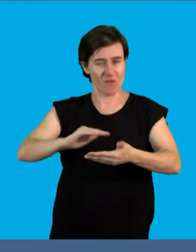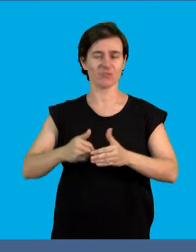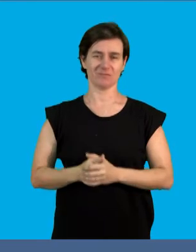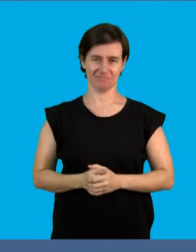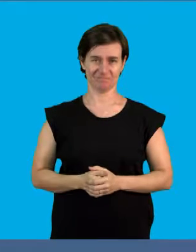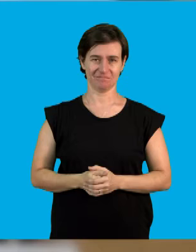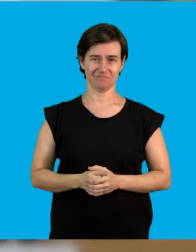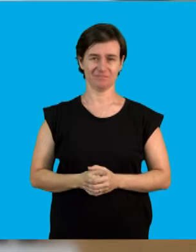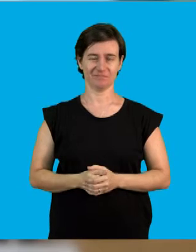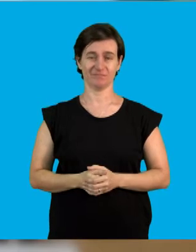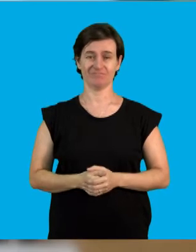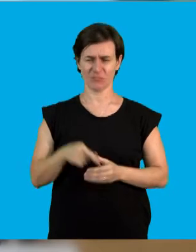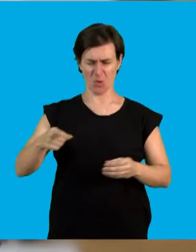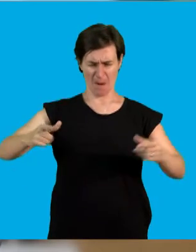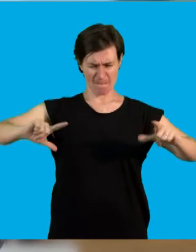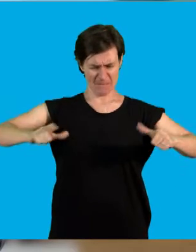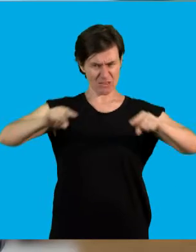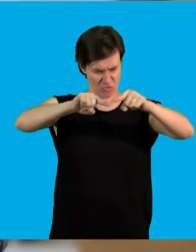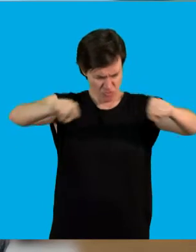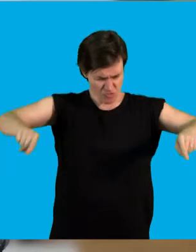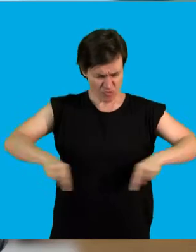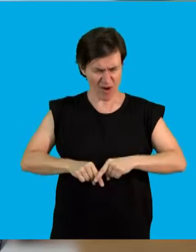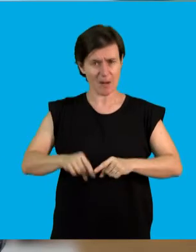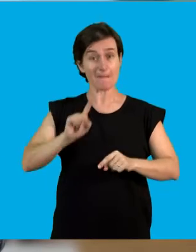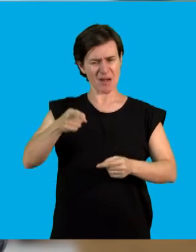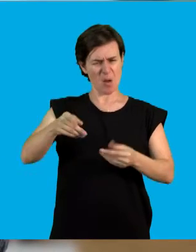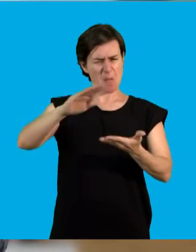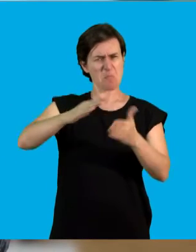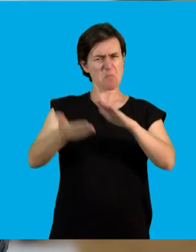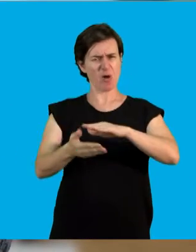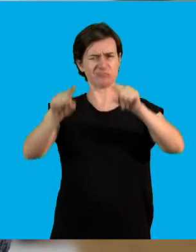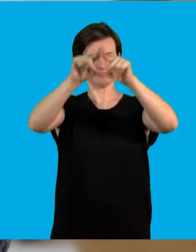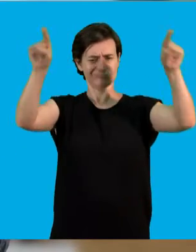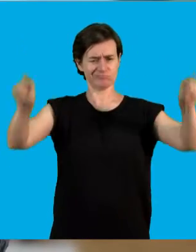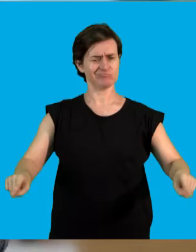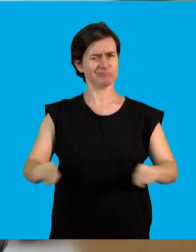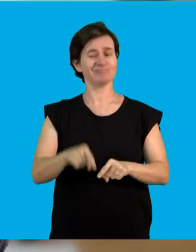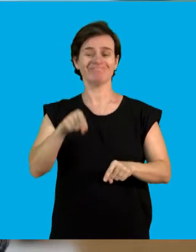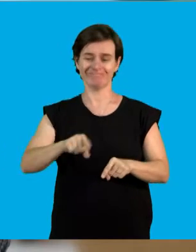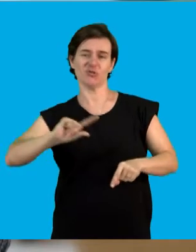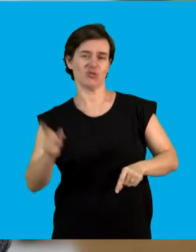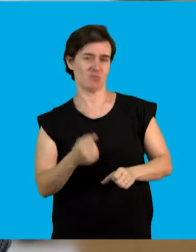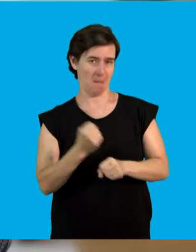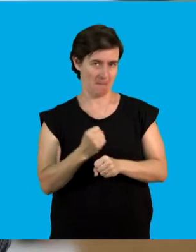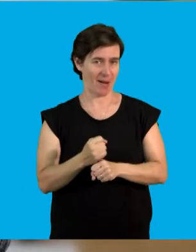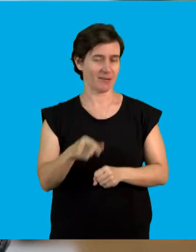cardboard. So even though the pizza is round, a rectangular box is cheaper to make.